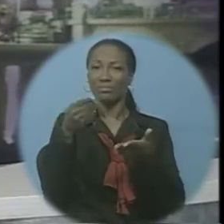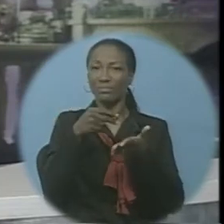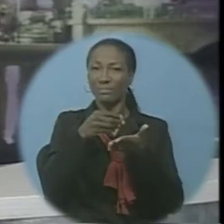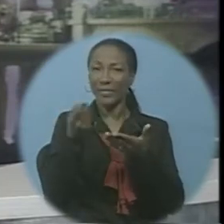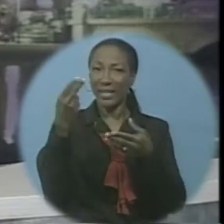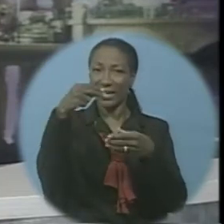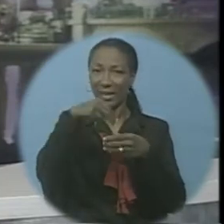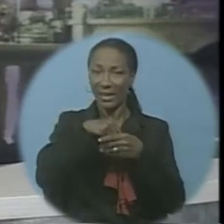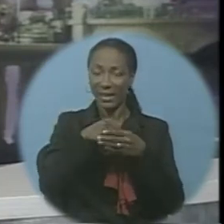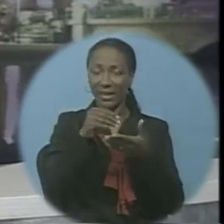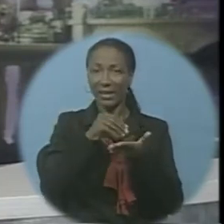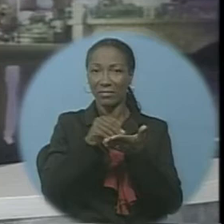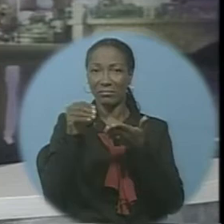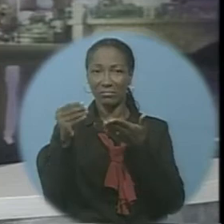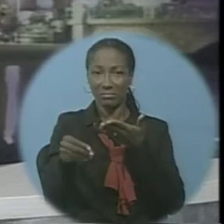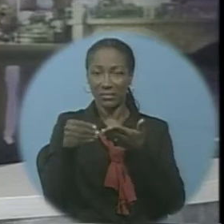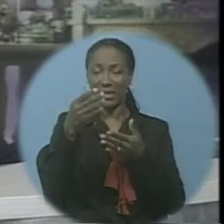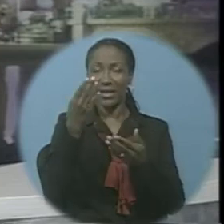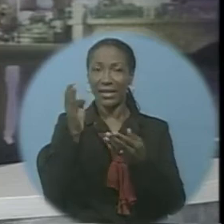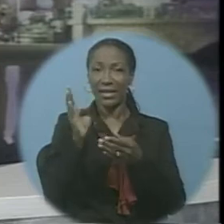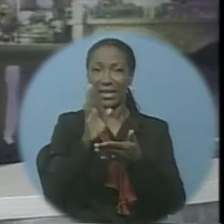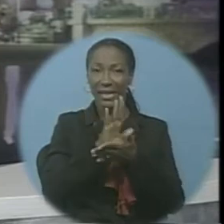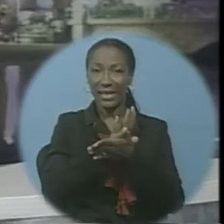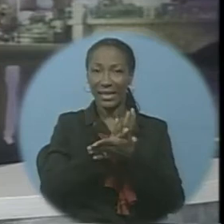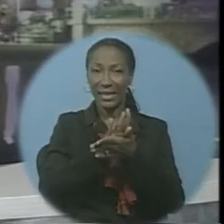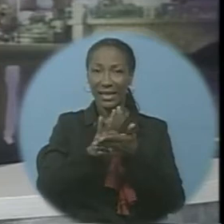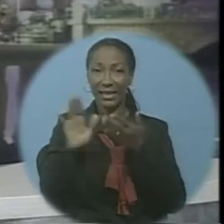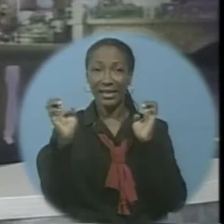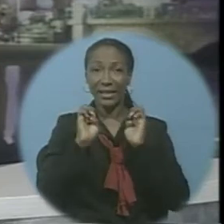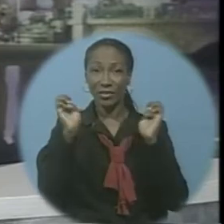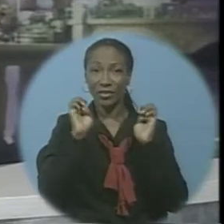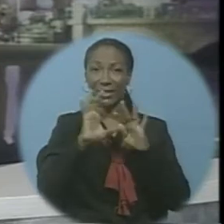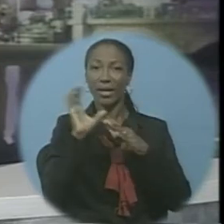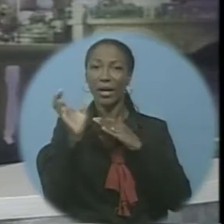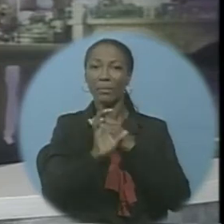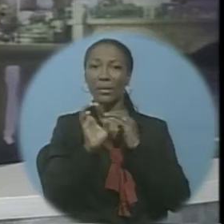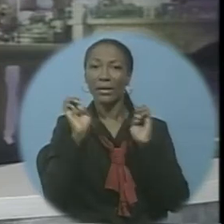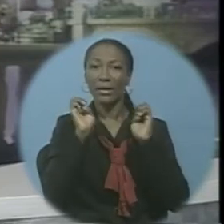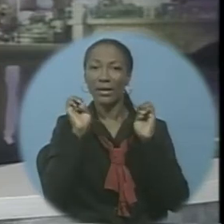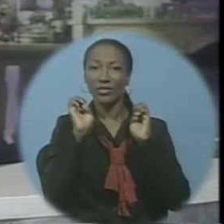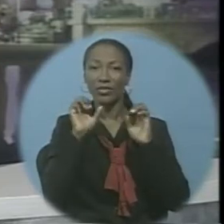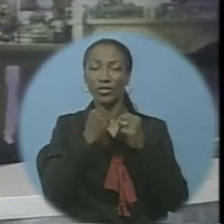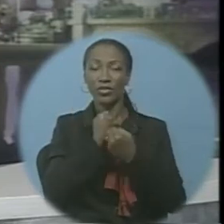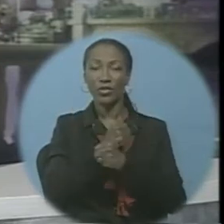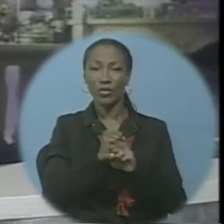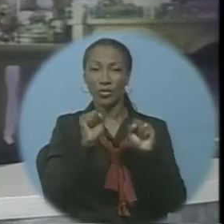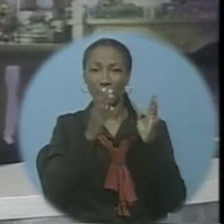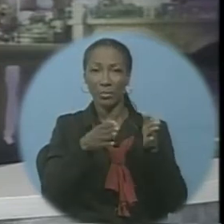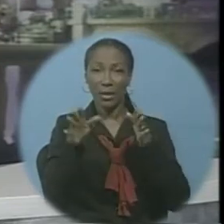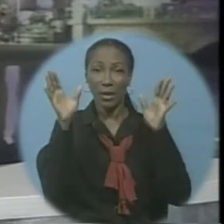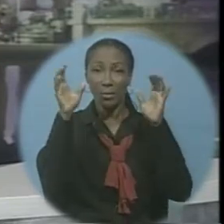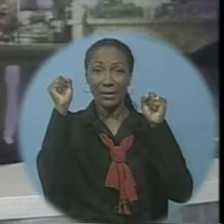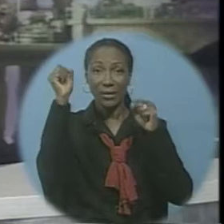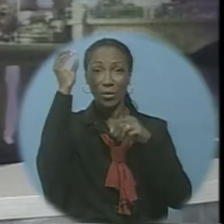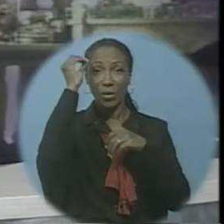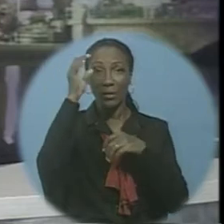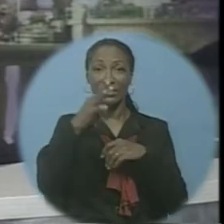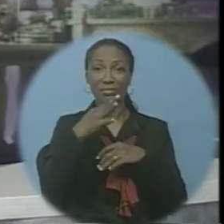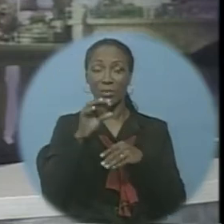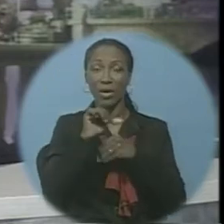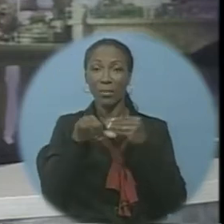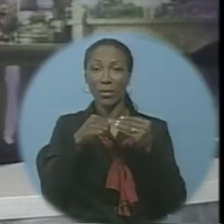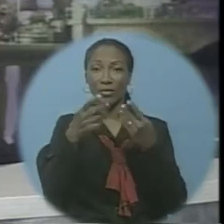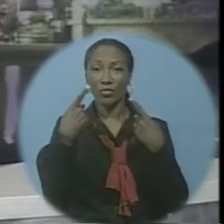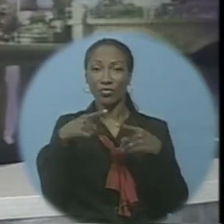region. The fund is part of a program called the Caribbean Energy Security Initiative. President Obama spoke about it during a